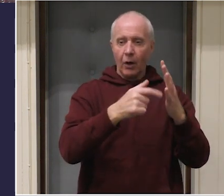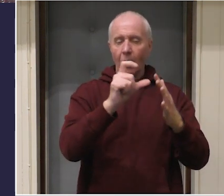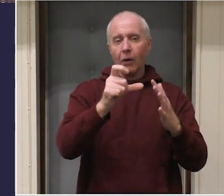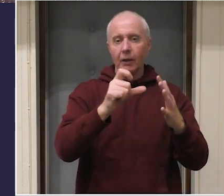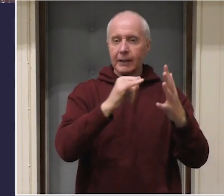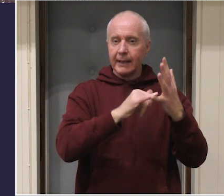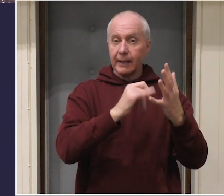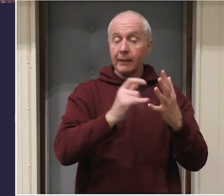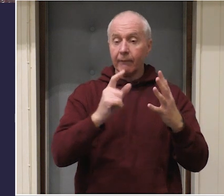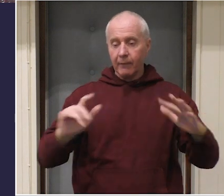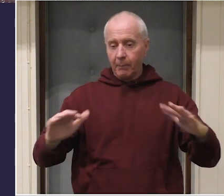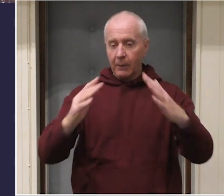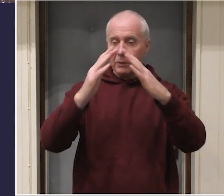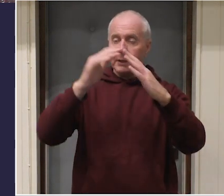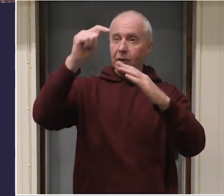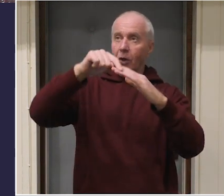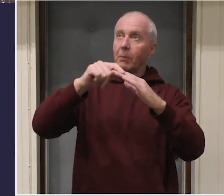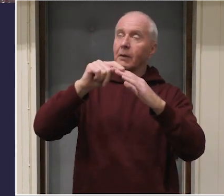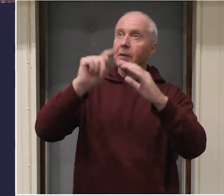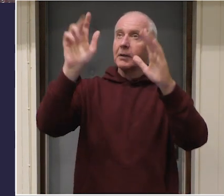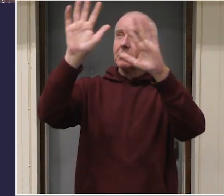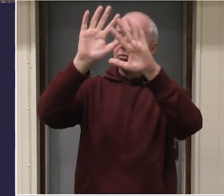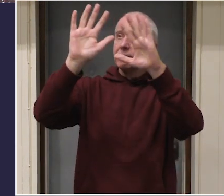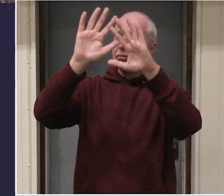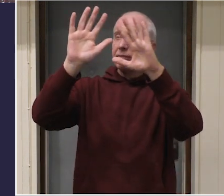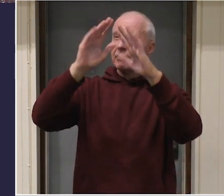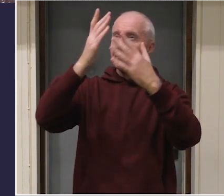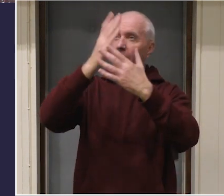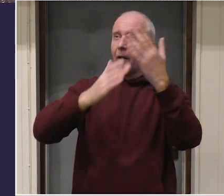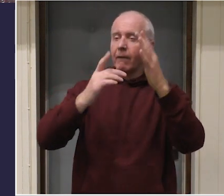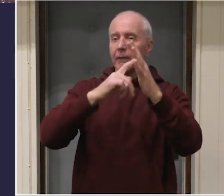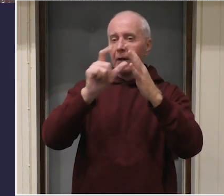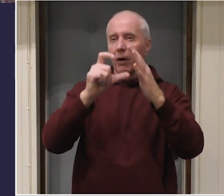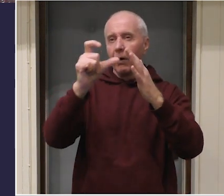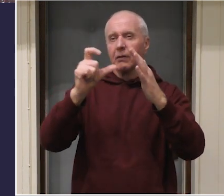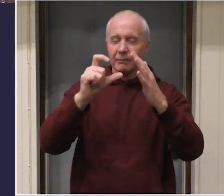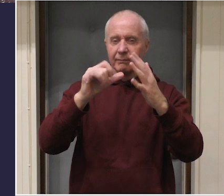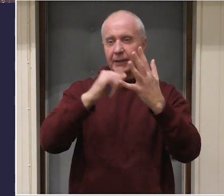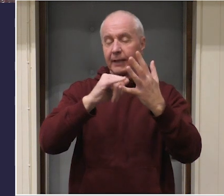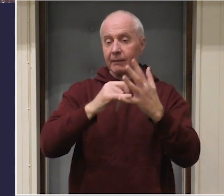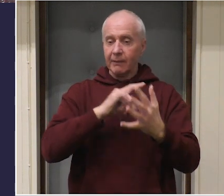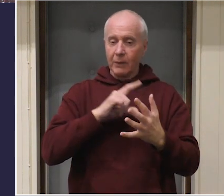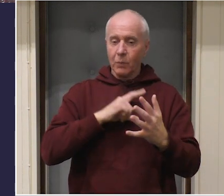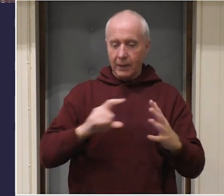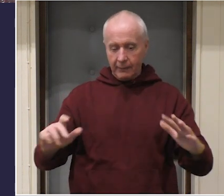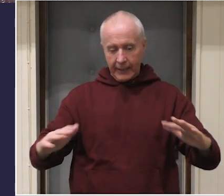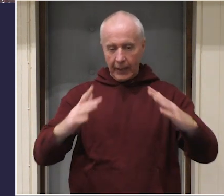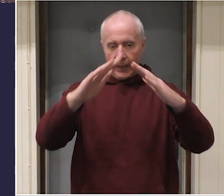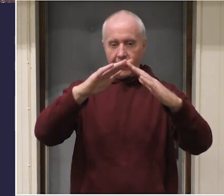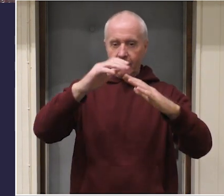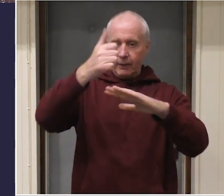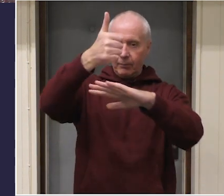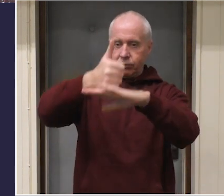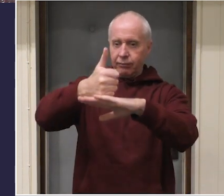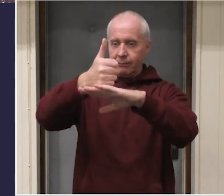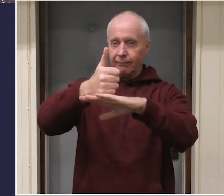on top of a mountain somewhere, that blurring is around about half an arc second, and that's why astronomers stick telescopes on top of hills. And